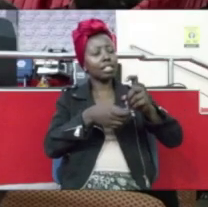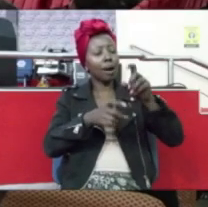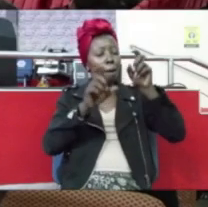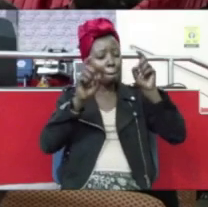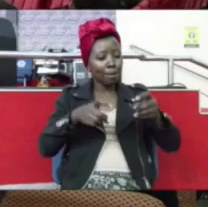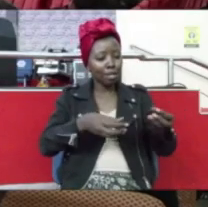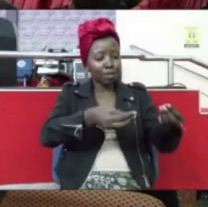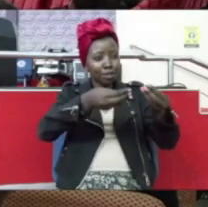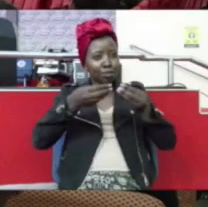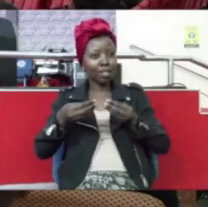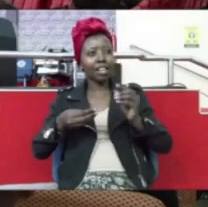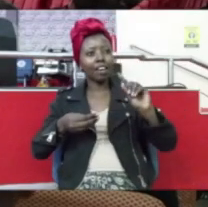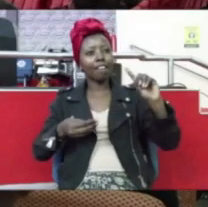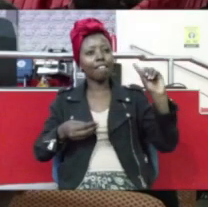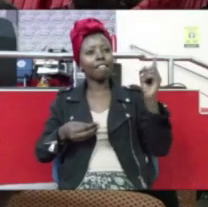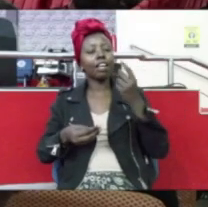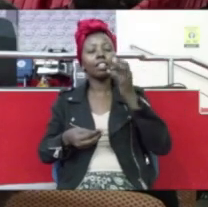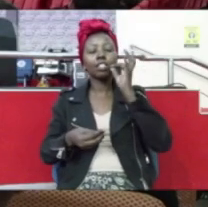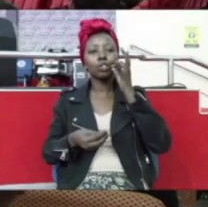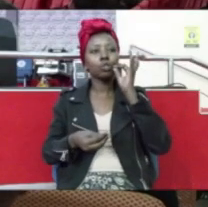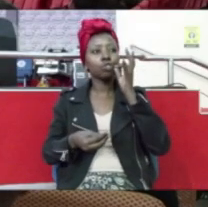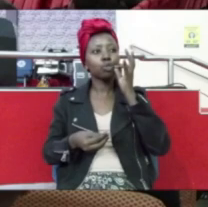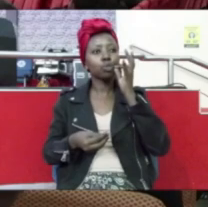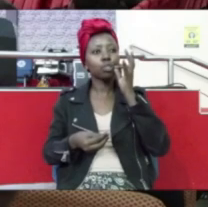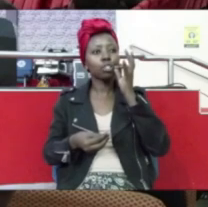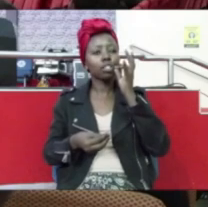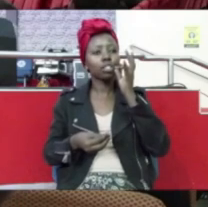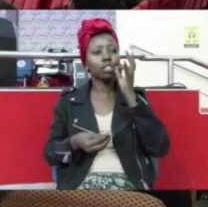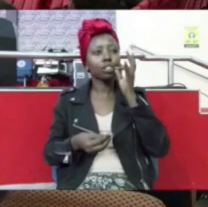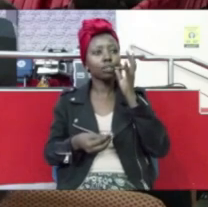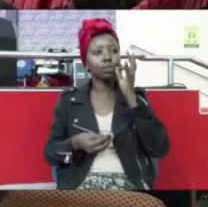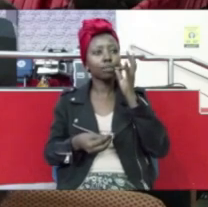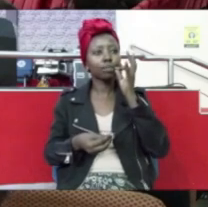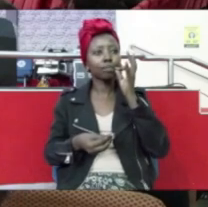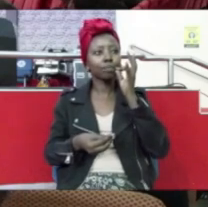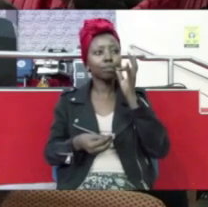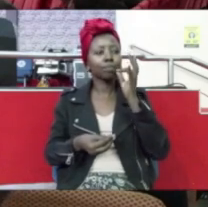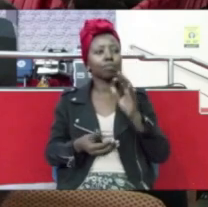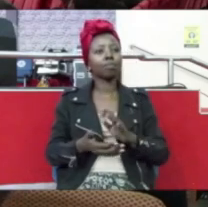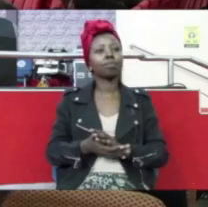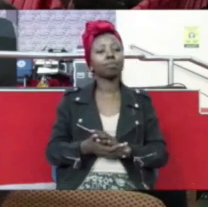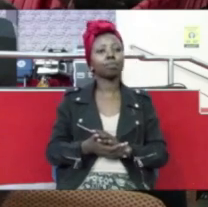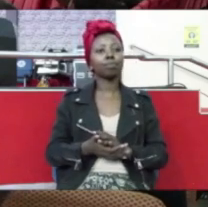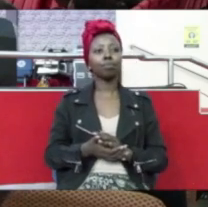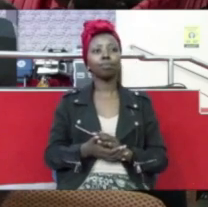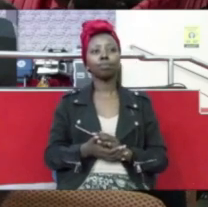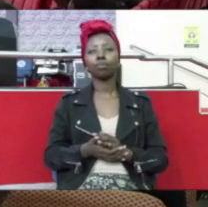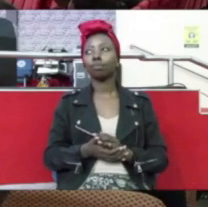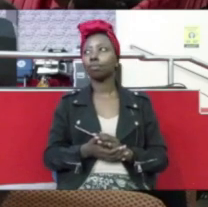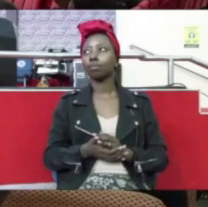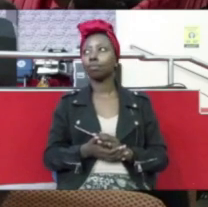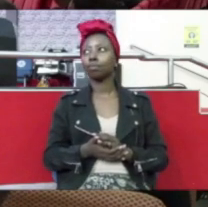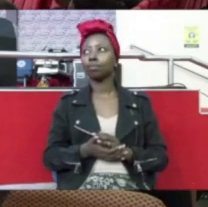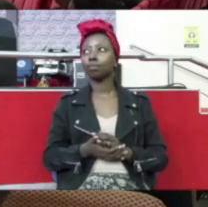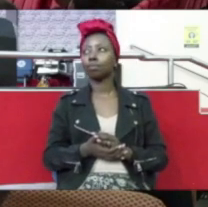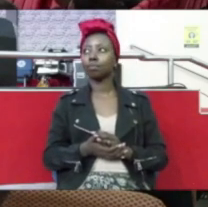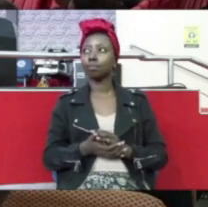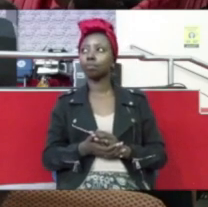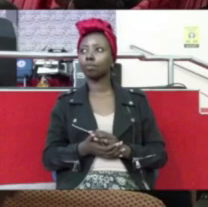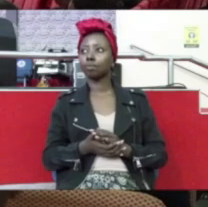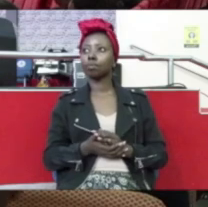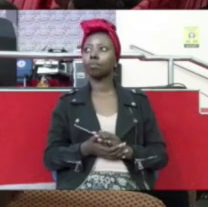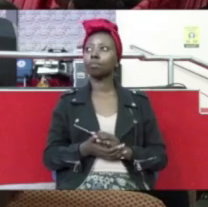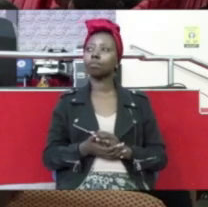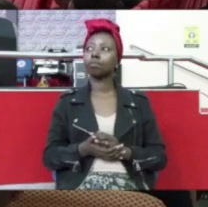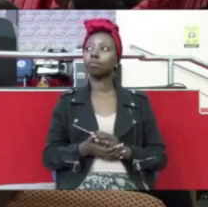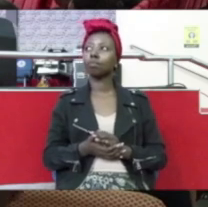first fruit. Kutokana na ile kuongezewa pesa, ongezeko la pesa, unastahili ukalete matoleo ya